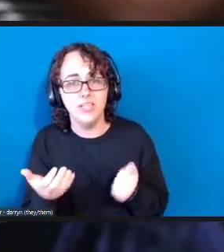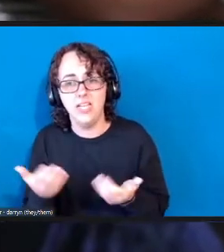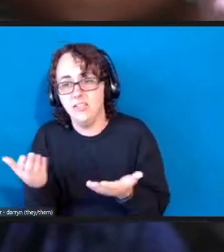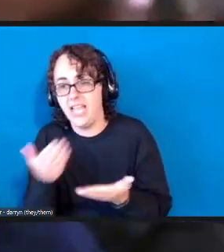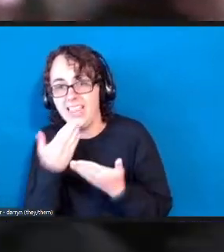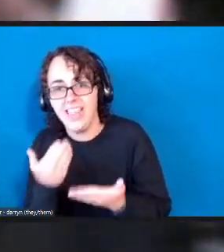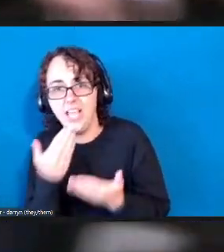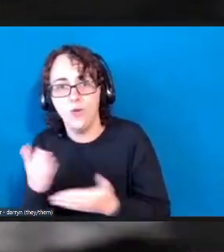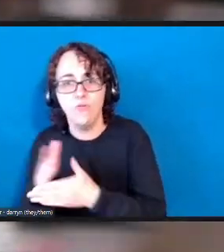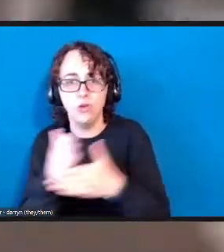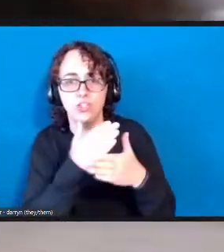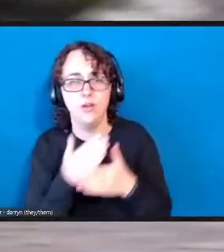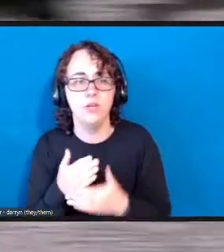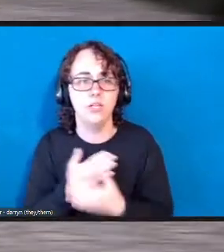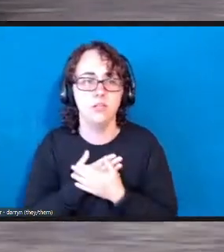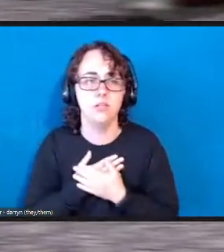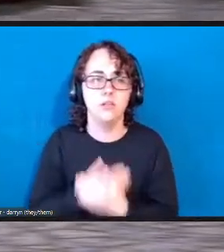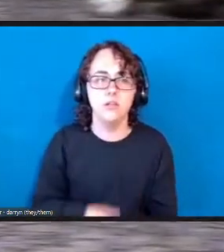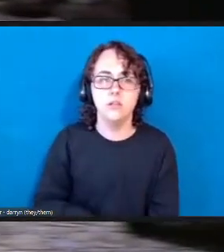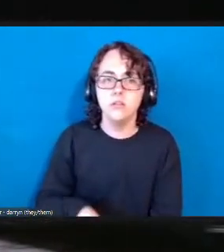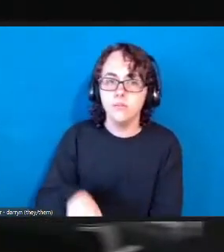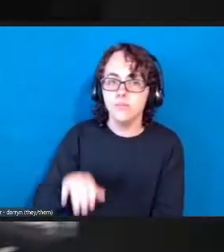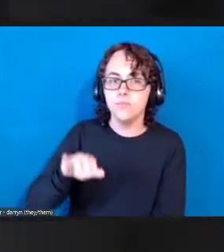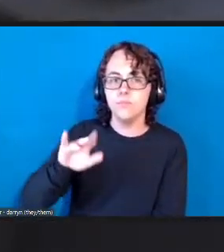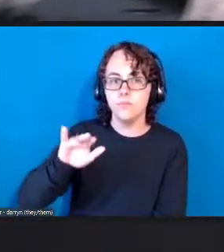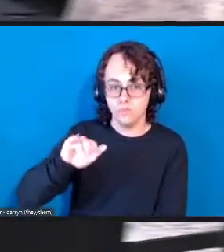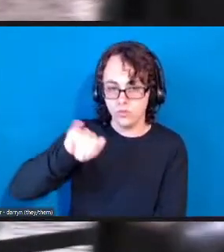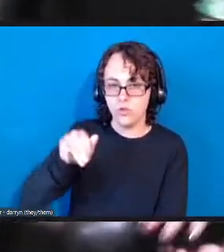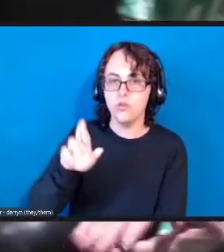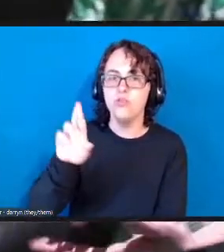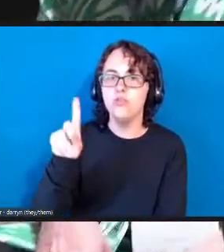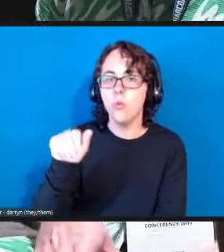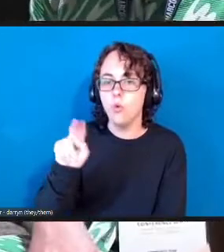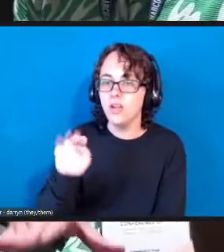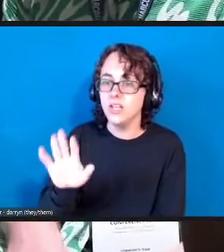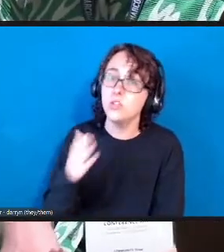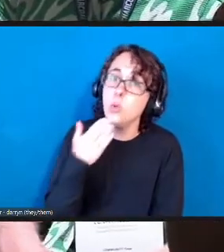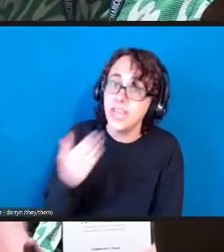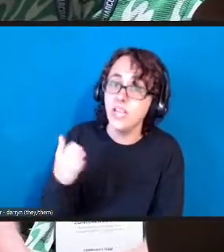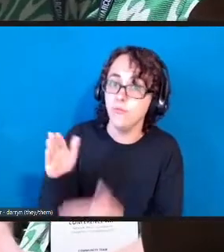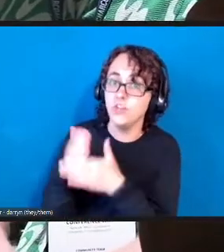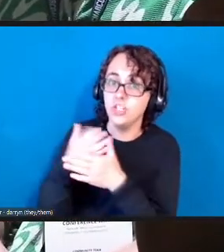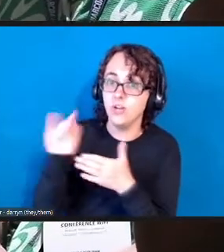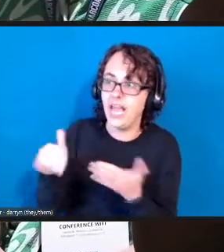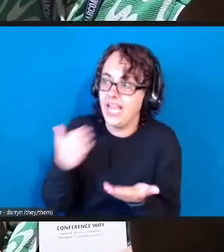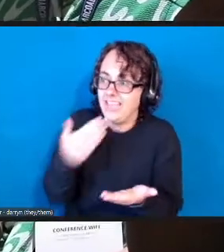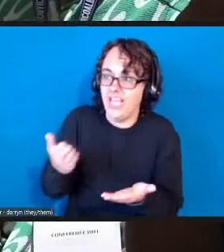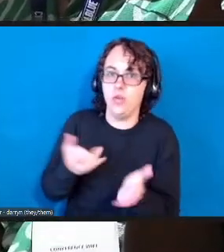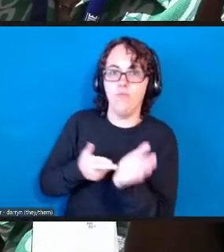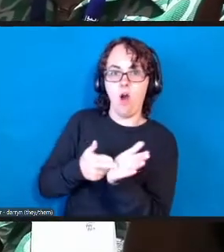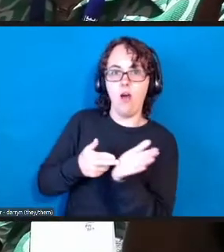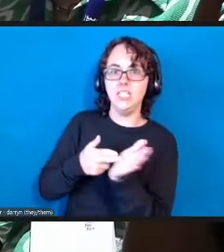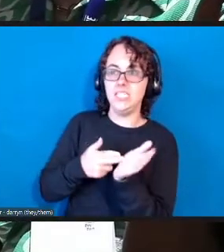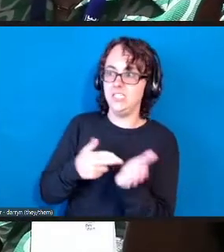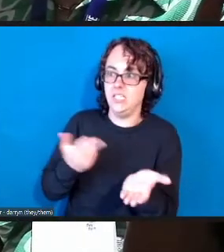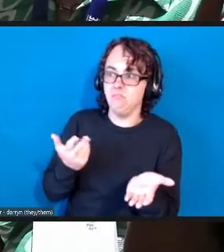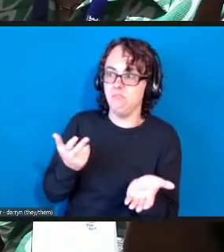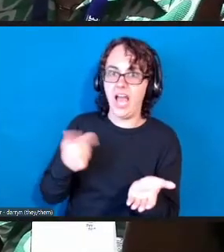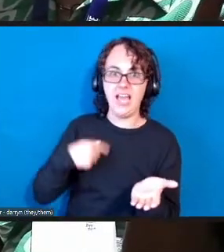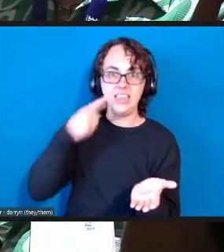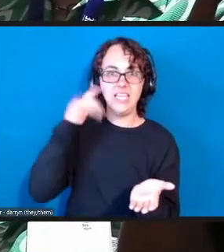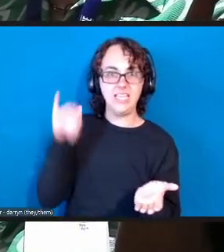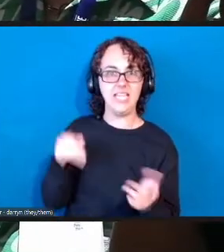Cynthia. I thank you for sharing that, and thank you for being honest, because that's what we came for, I think. But I think for